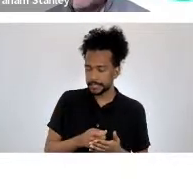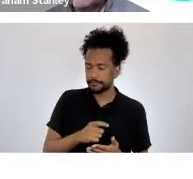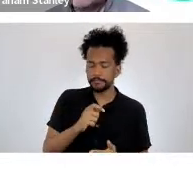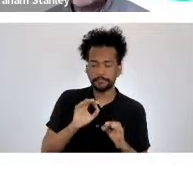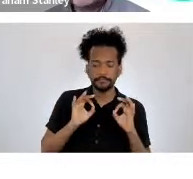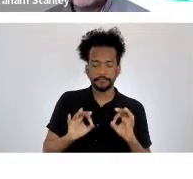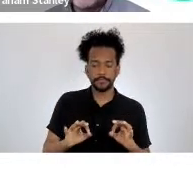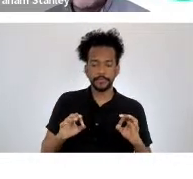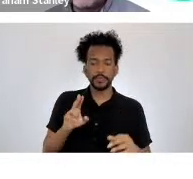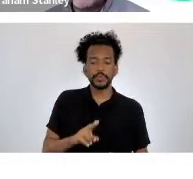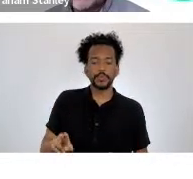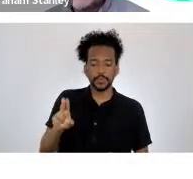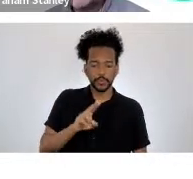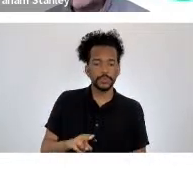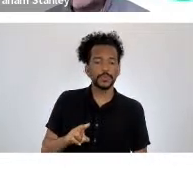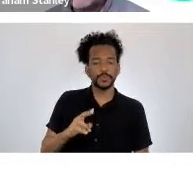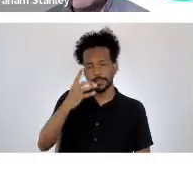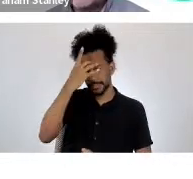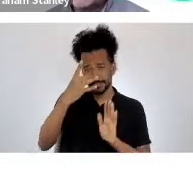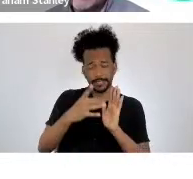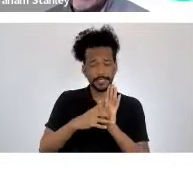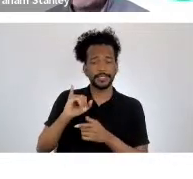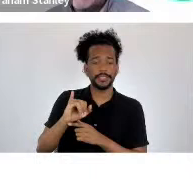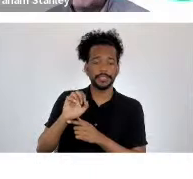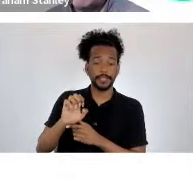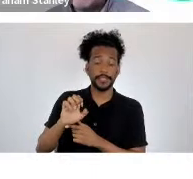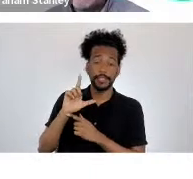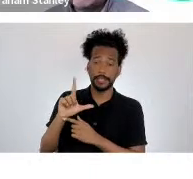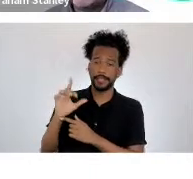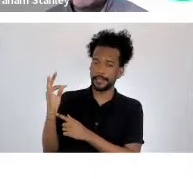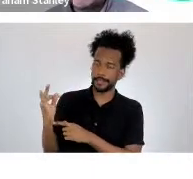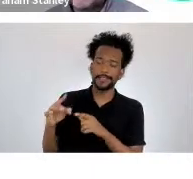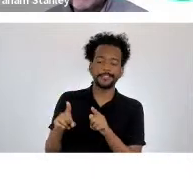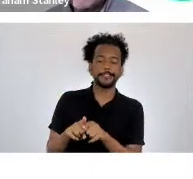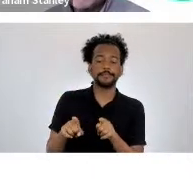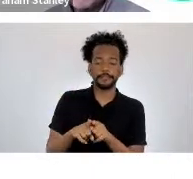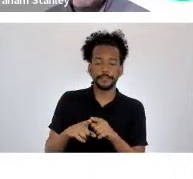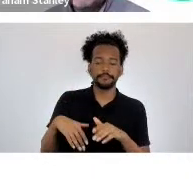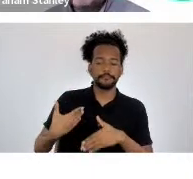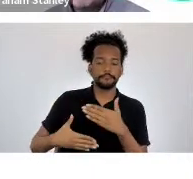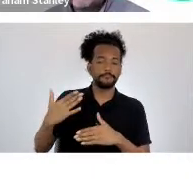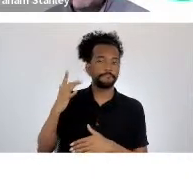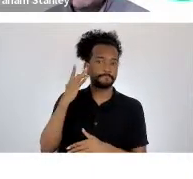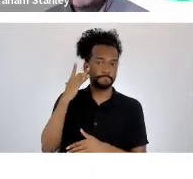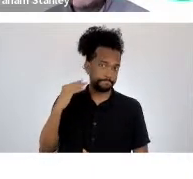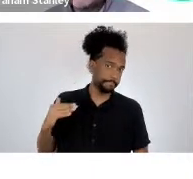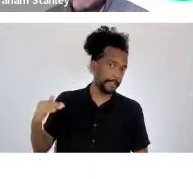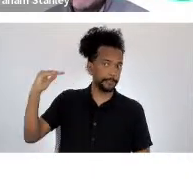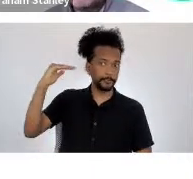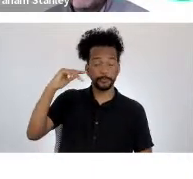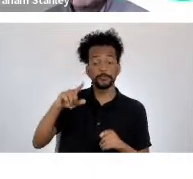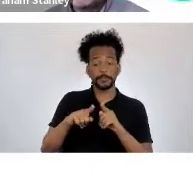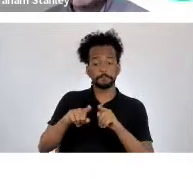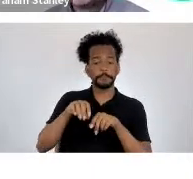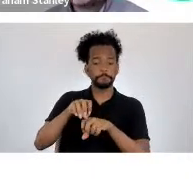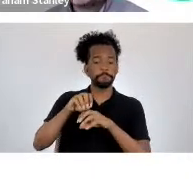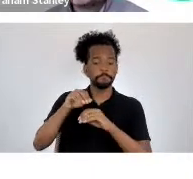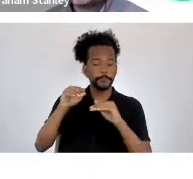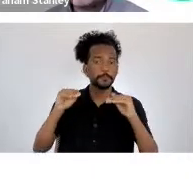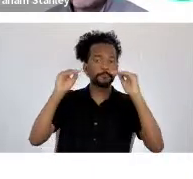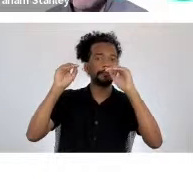learner levels, school level, adult, and higher education. Our lead reviewer was Dr. Helen